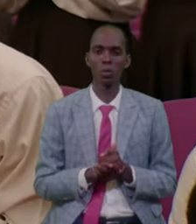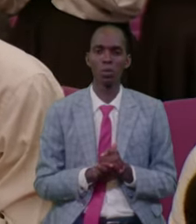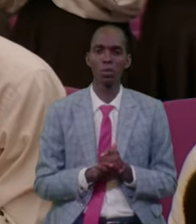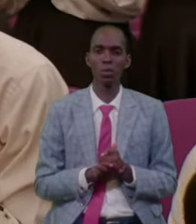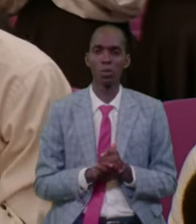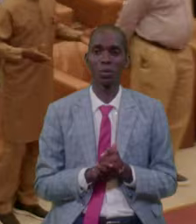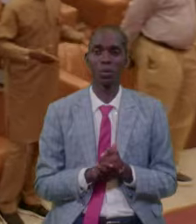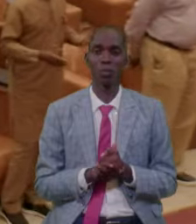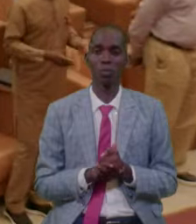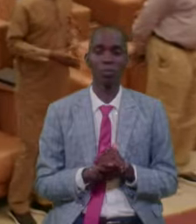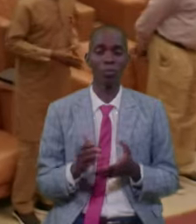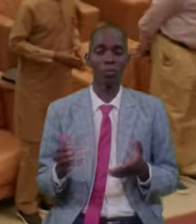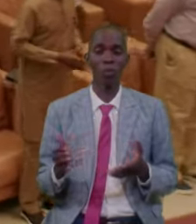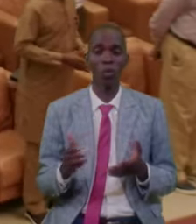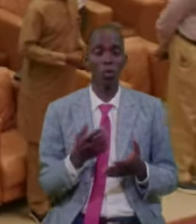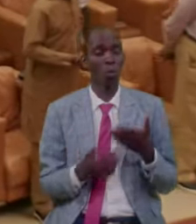Whatever they say, let them say.